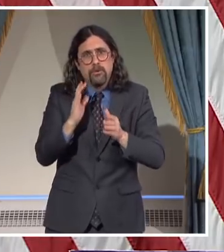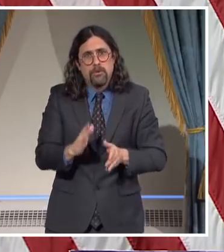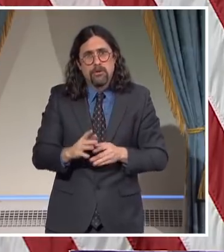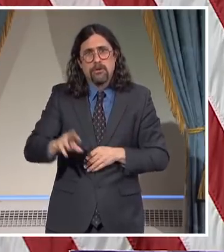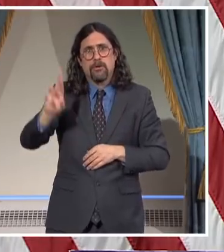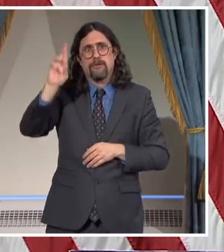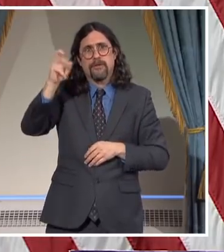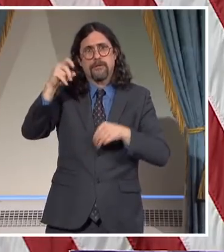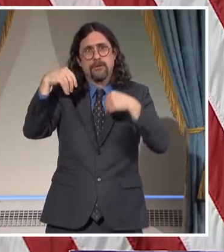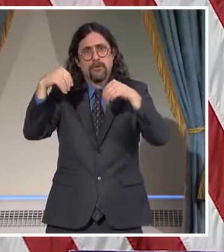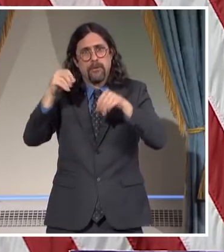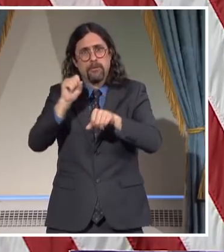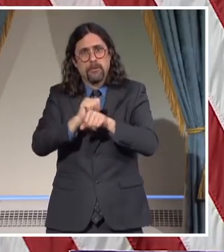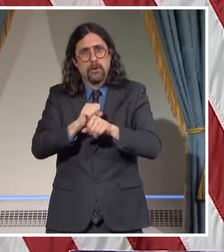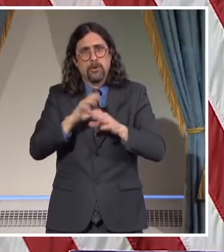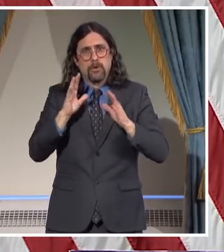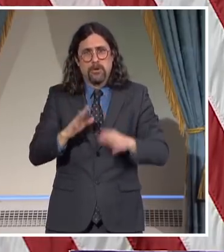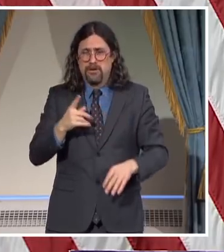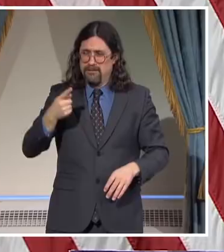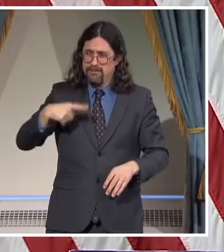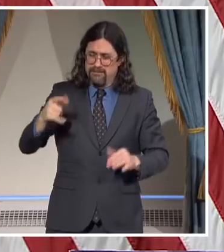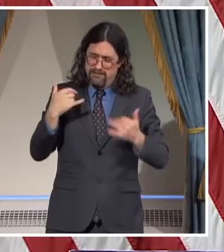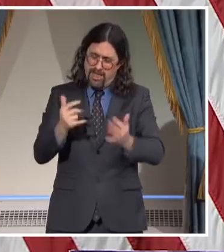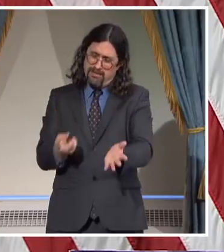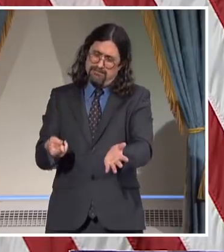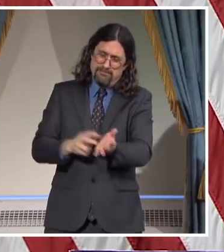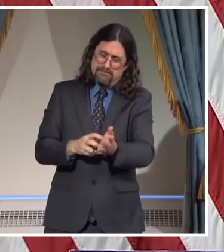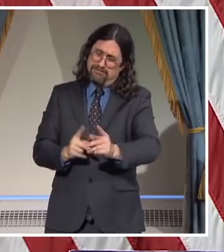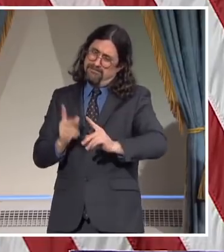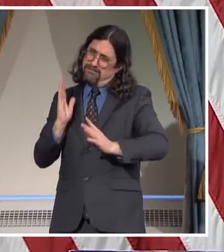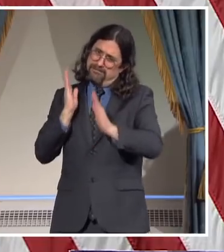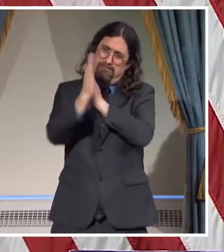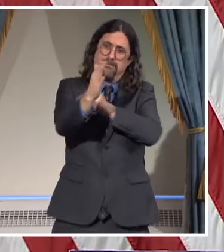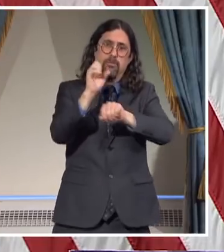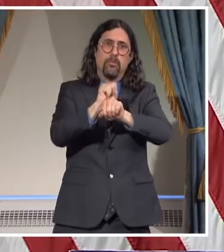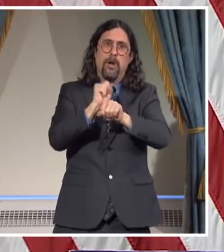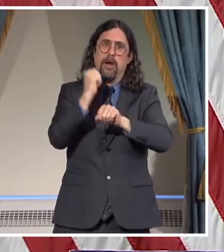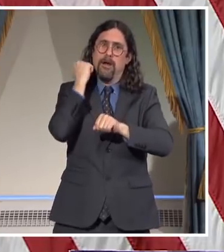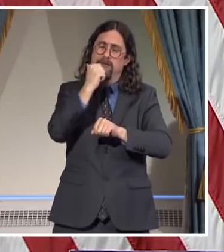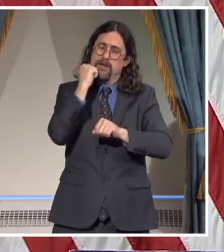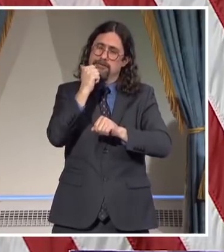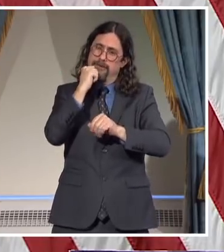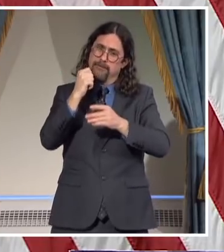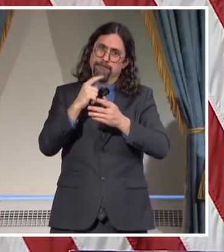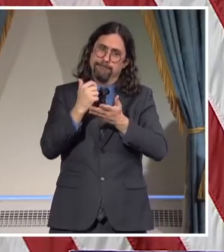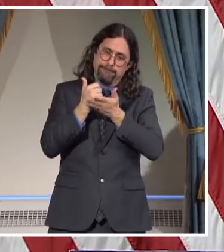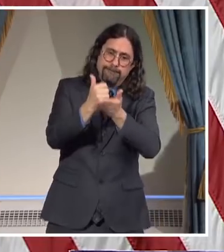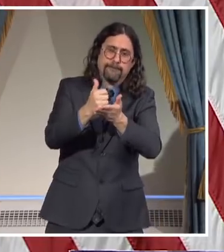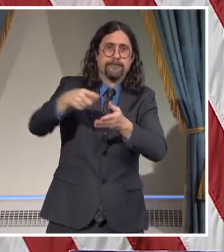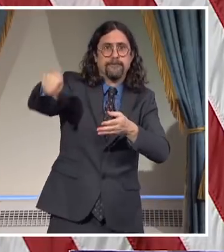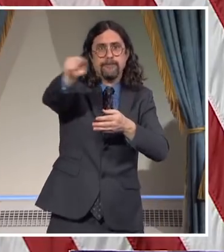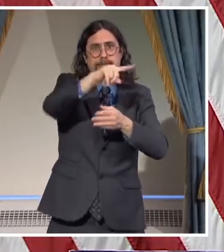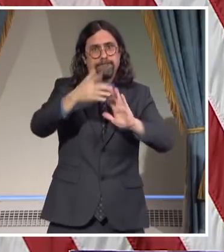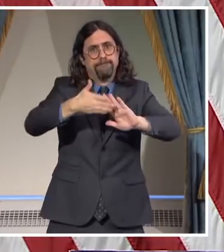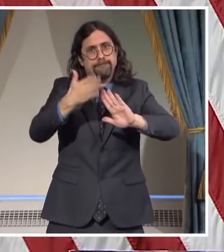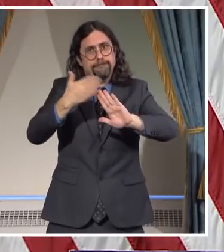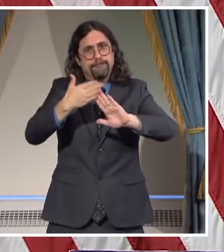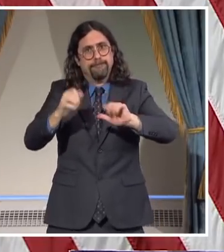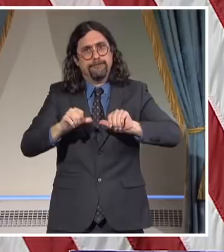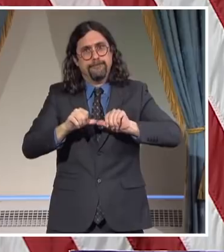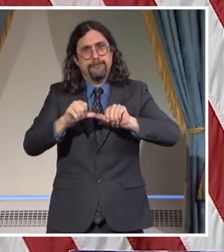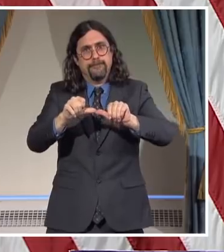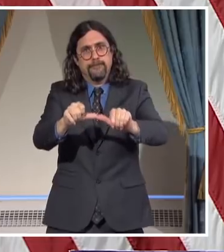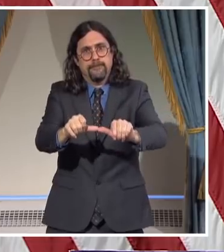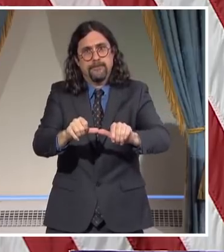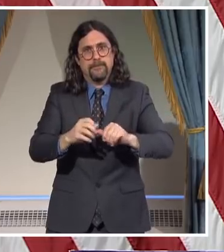out there and help you live your life and protect you and your family. So you may feel alone sometimes, but I guarantee you, you're not.